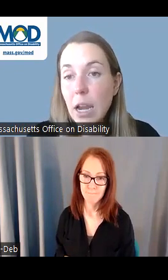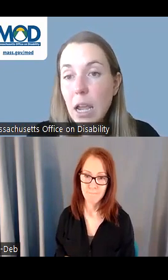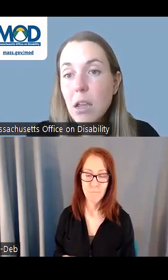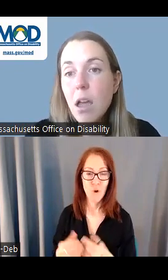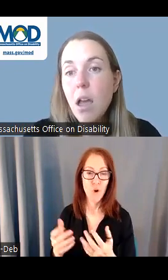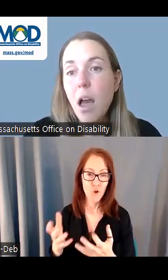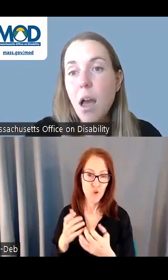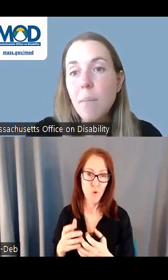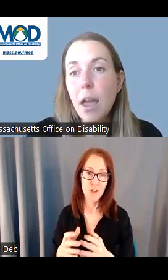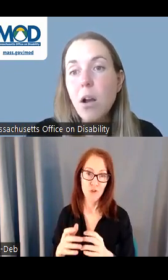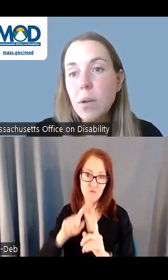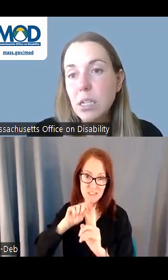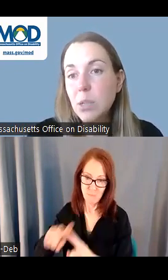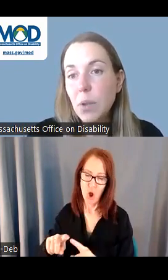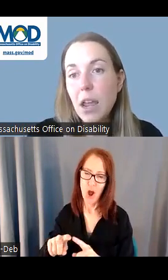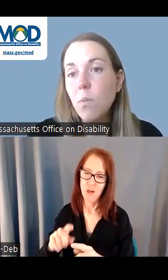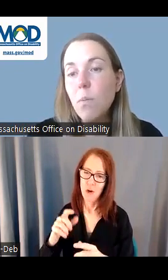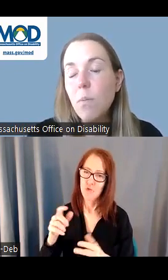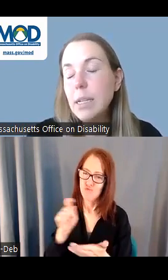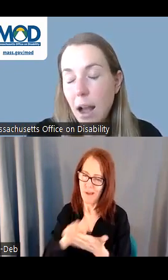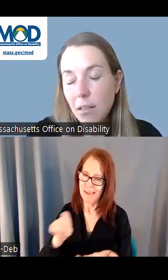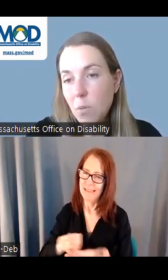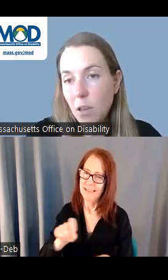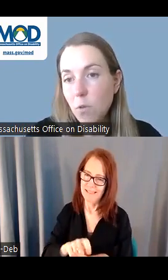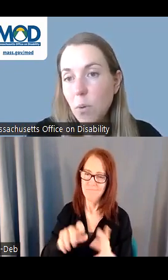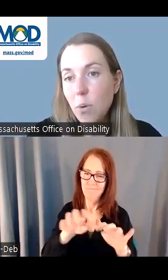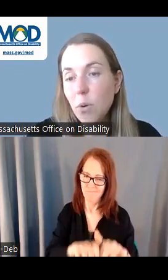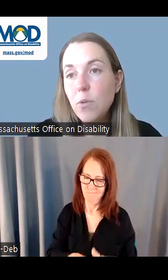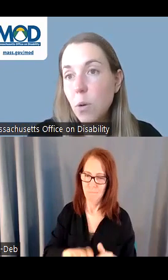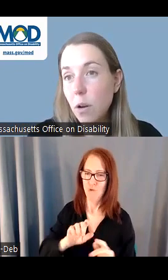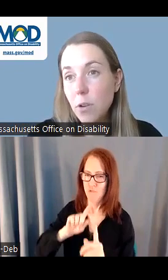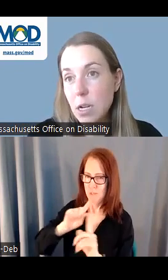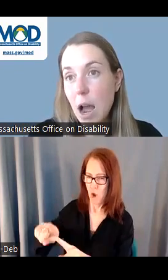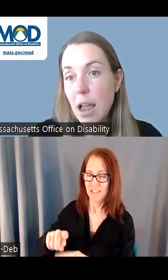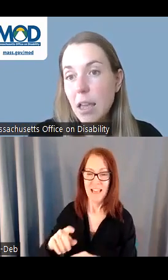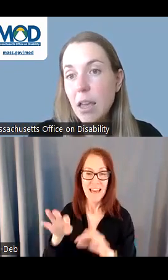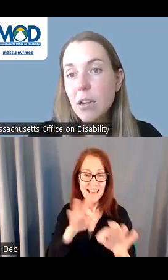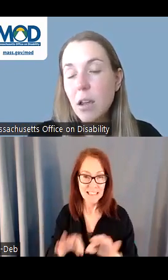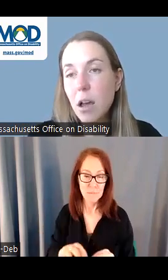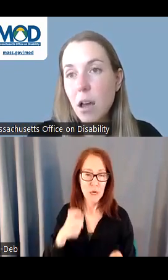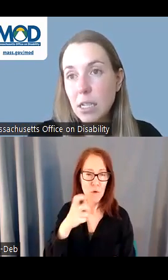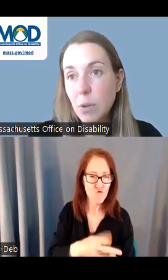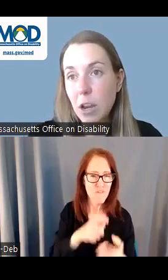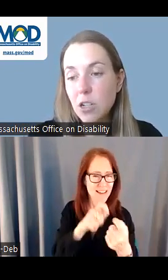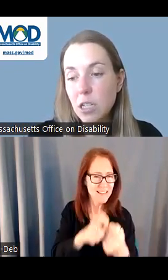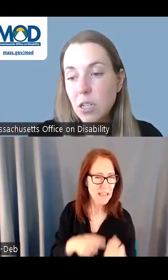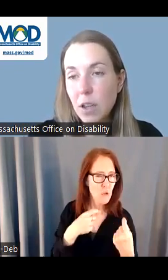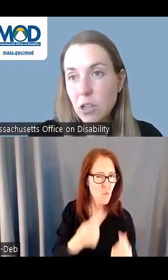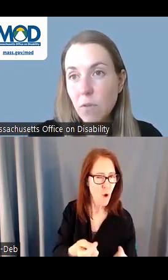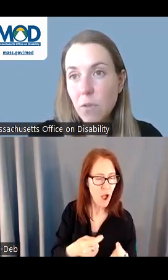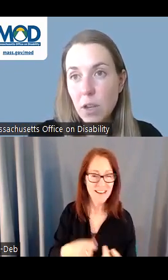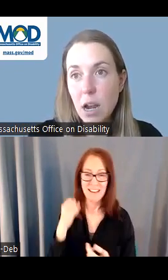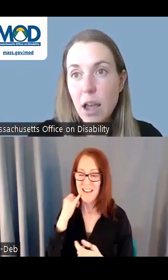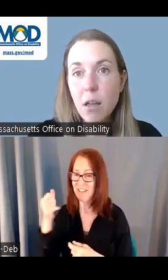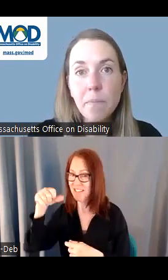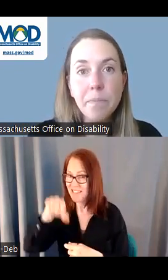in writing and always explain exactly what you've approved, or if you're denying it, explain your